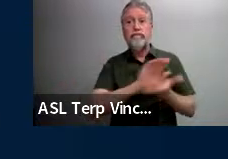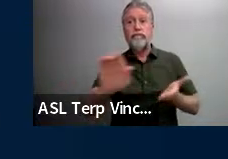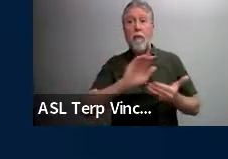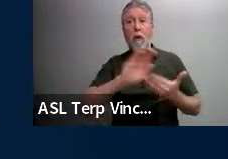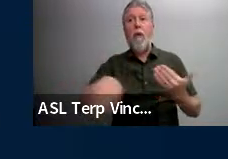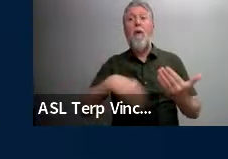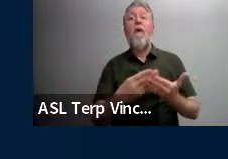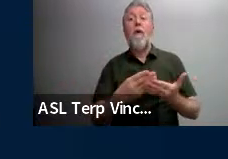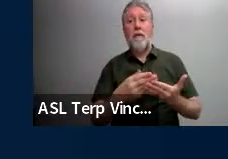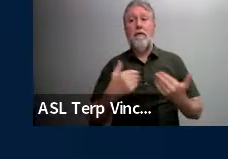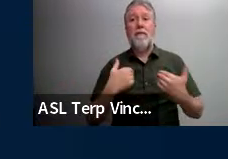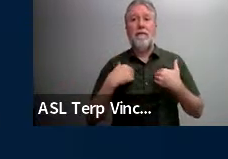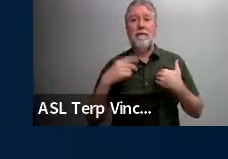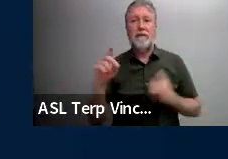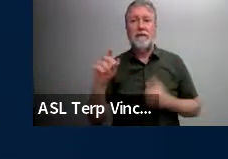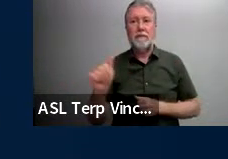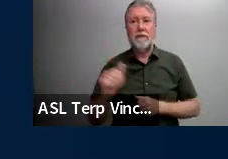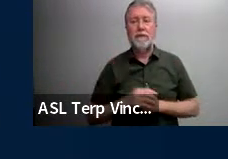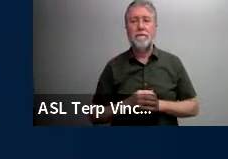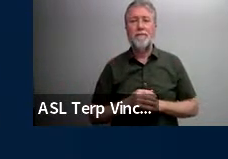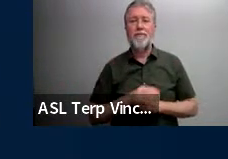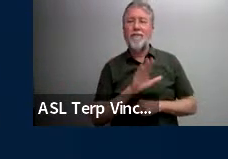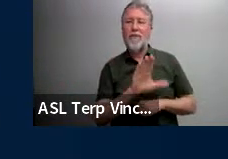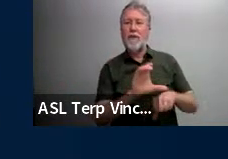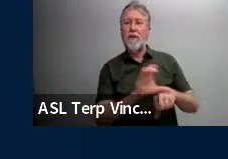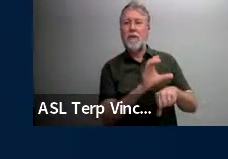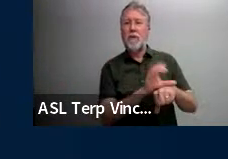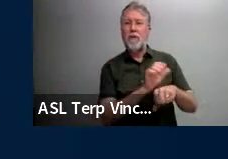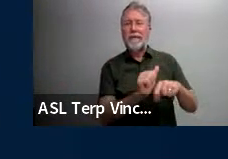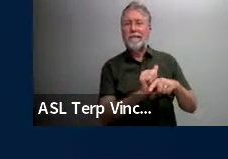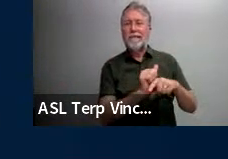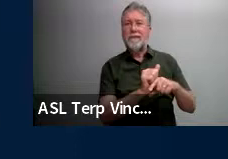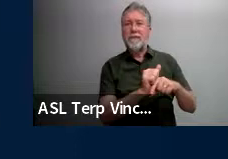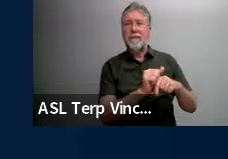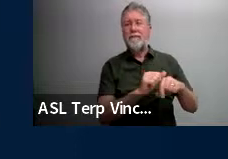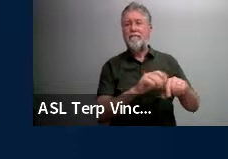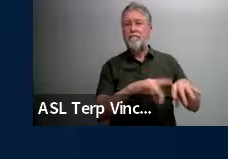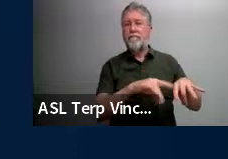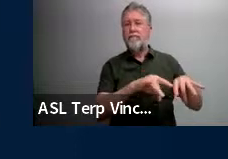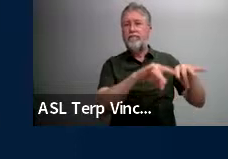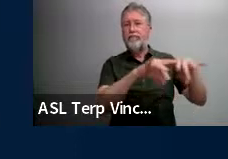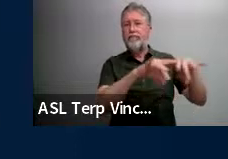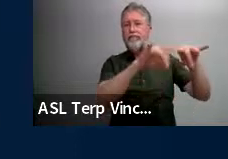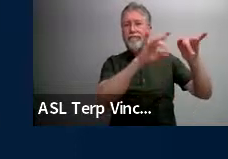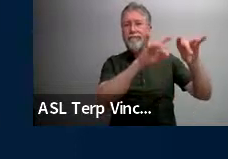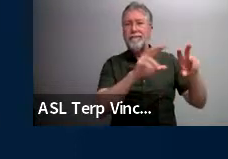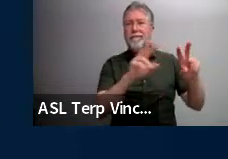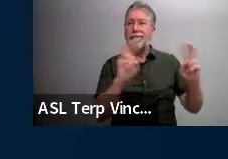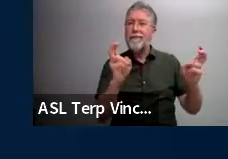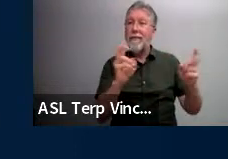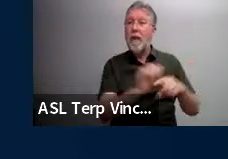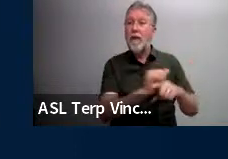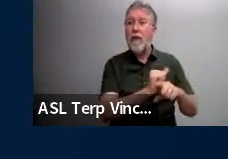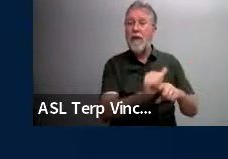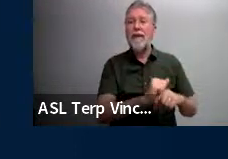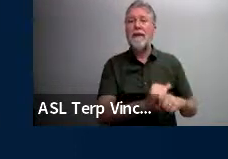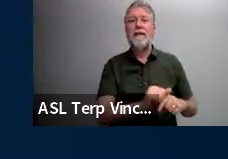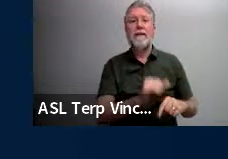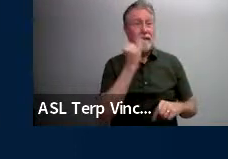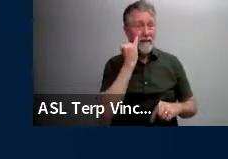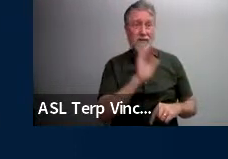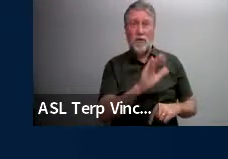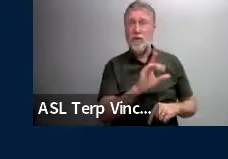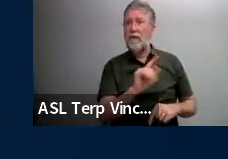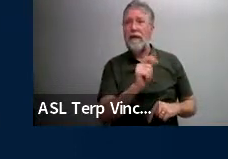when those algorithmic systems are trained and created based on those data sets that are under-inclusive or non-inclusive,